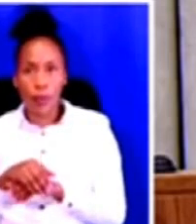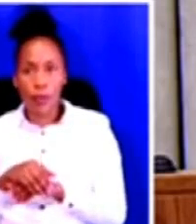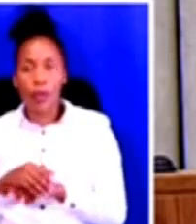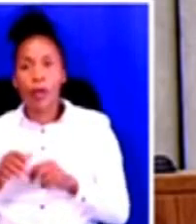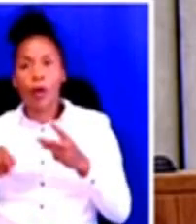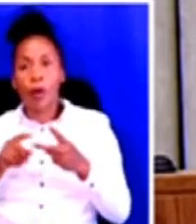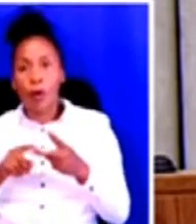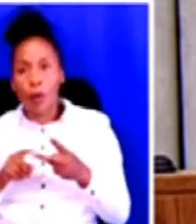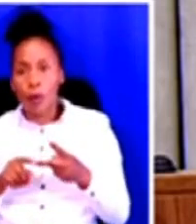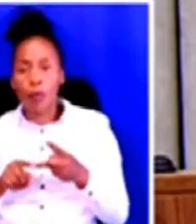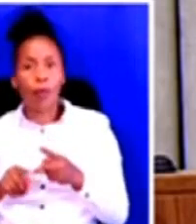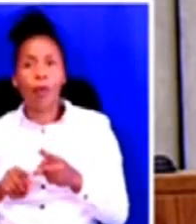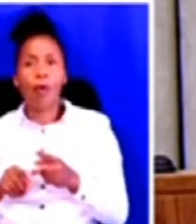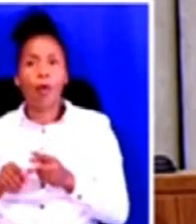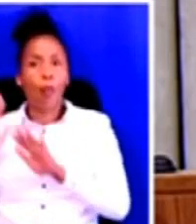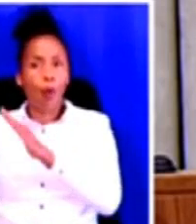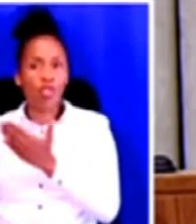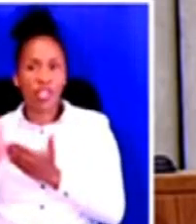Rule 247.